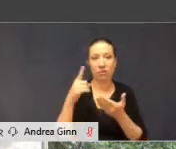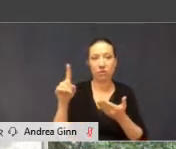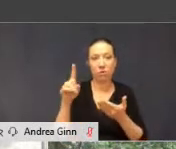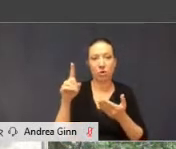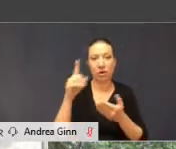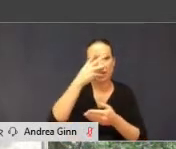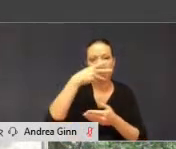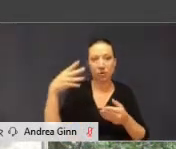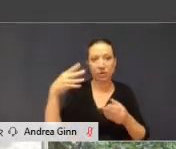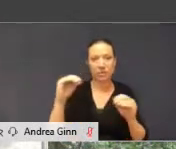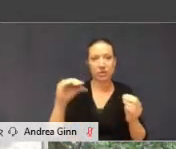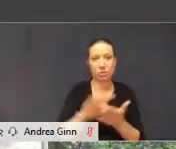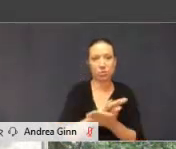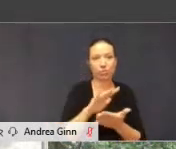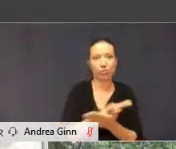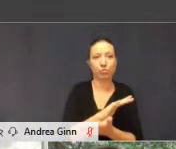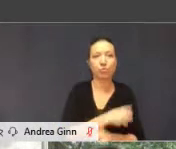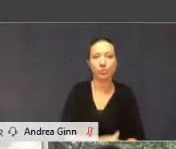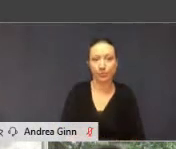well.